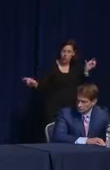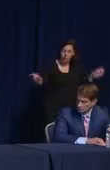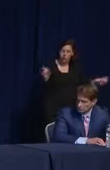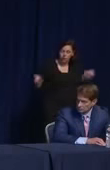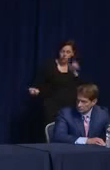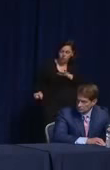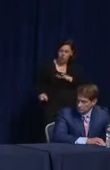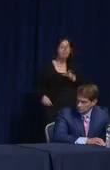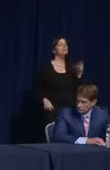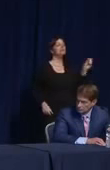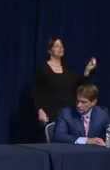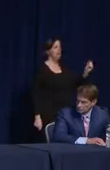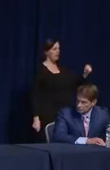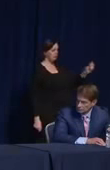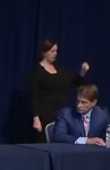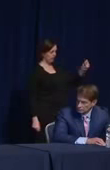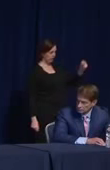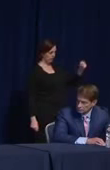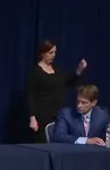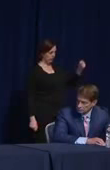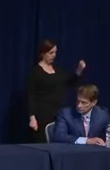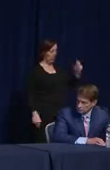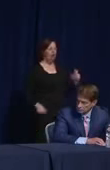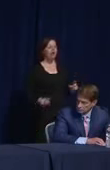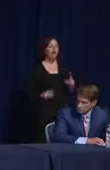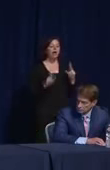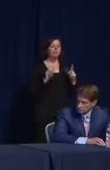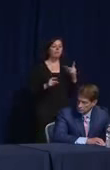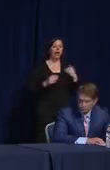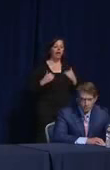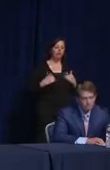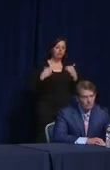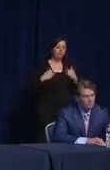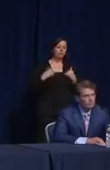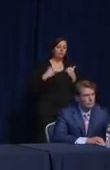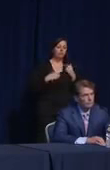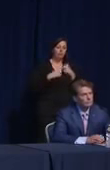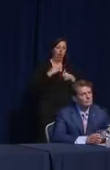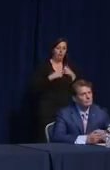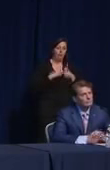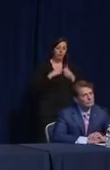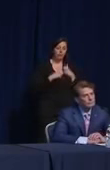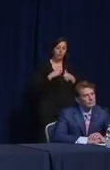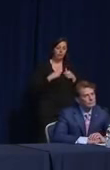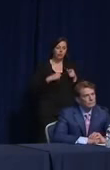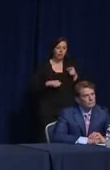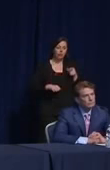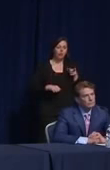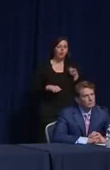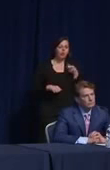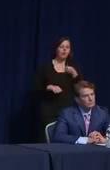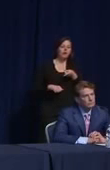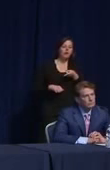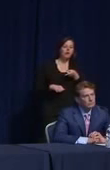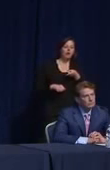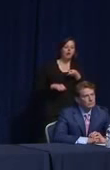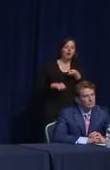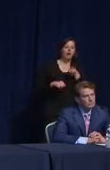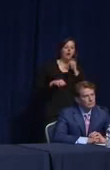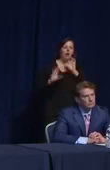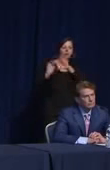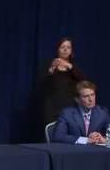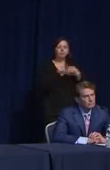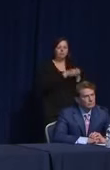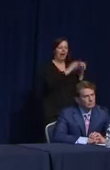Individuals are kept away from each other, and those that are showing any respiratory symptoms are basically cohorted and